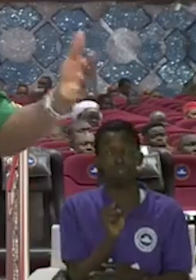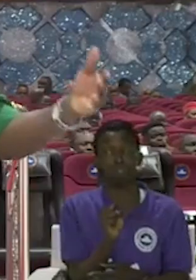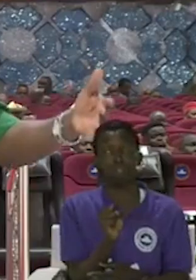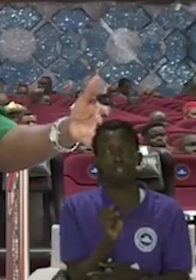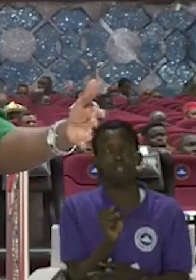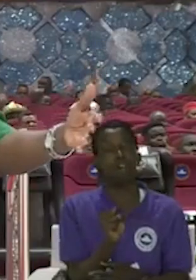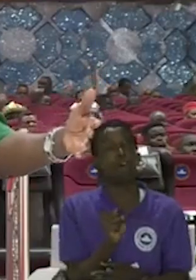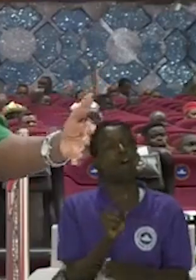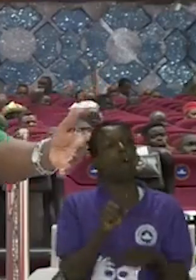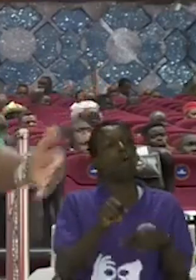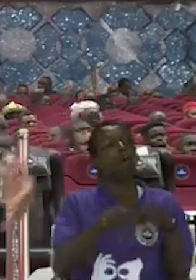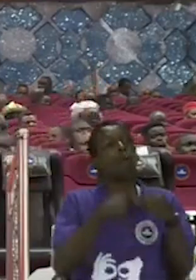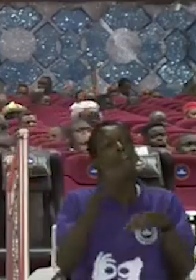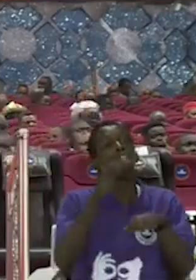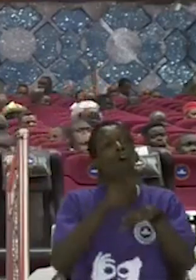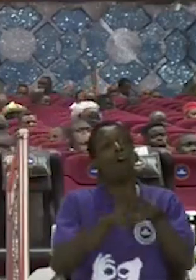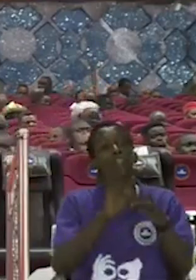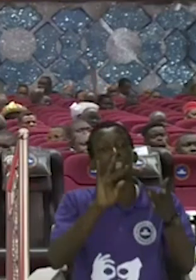went on the internet